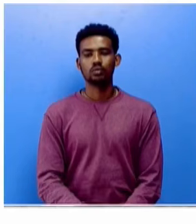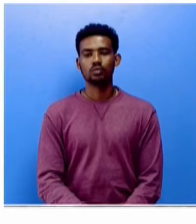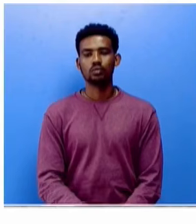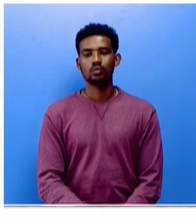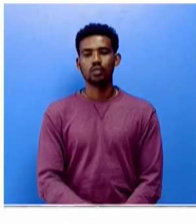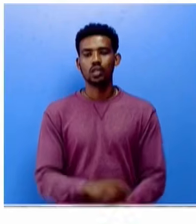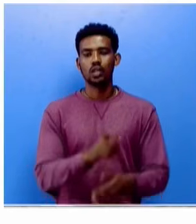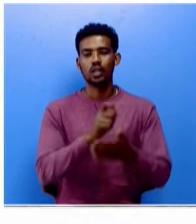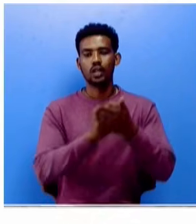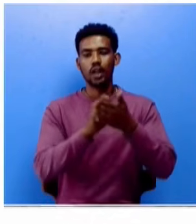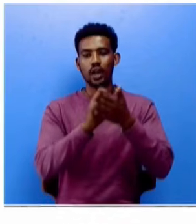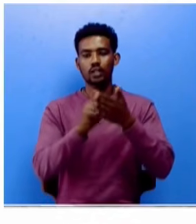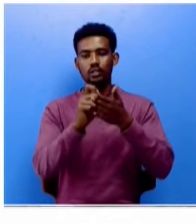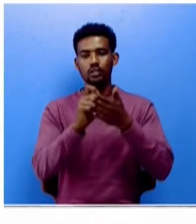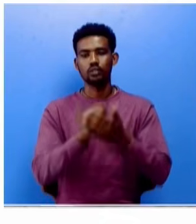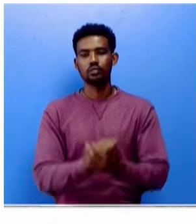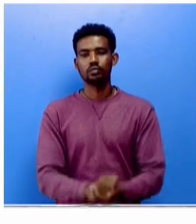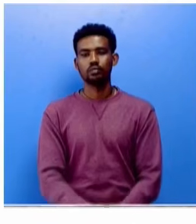write